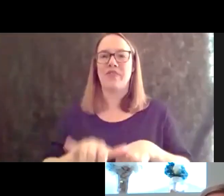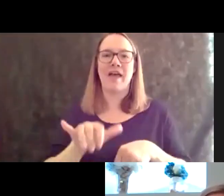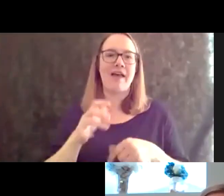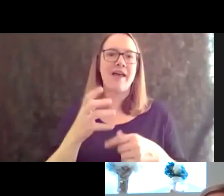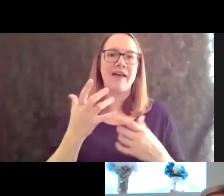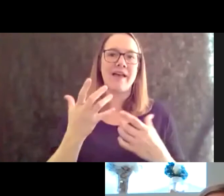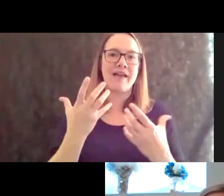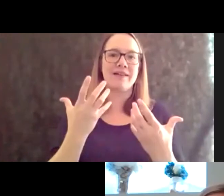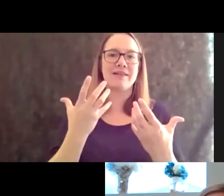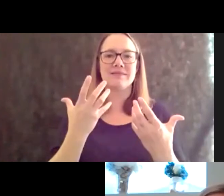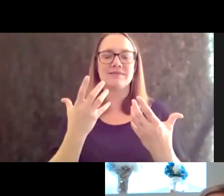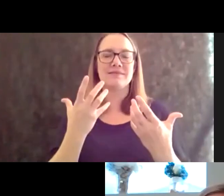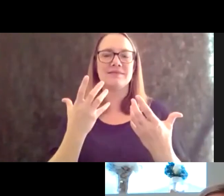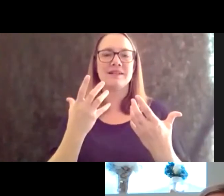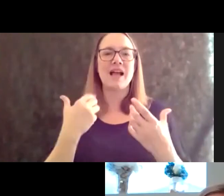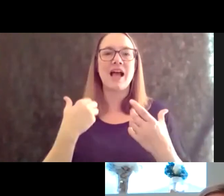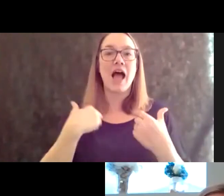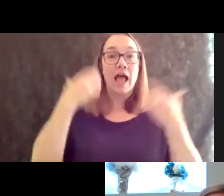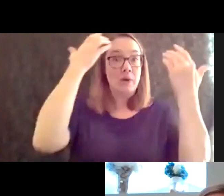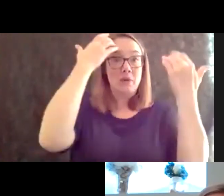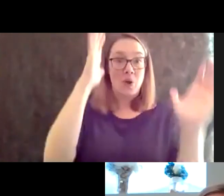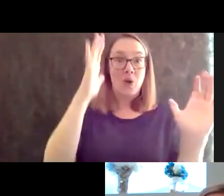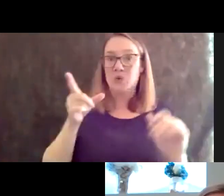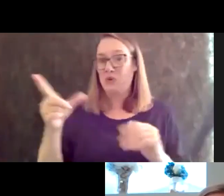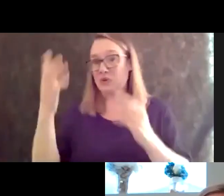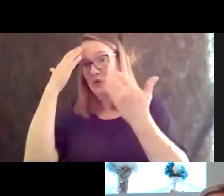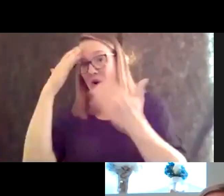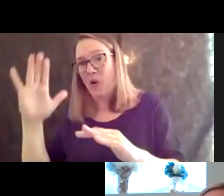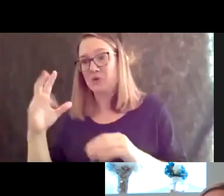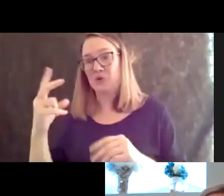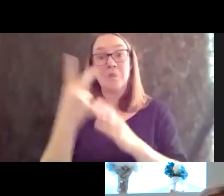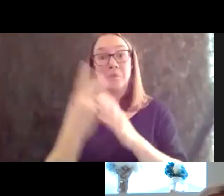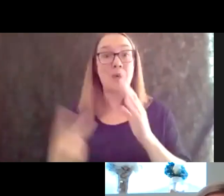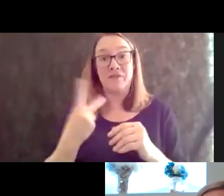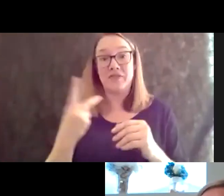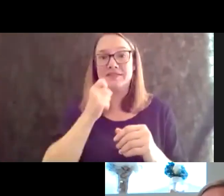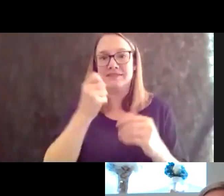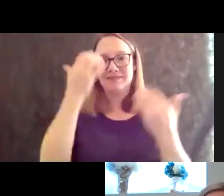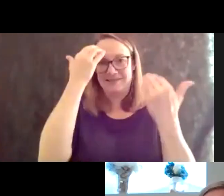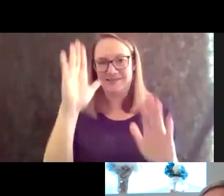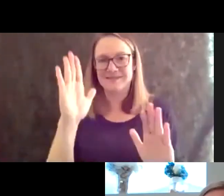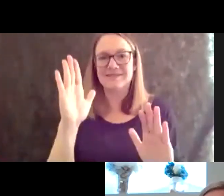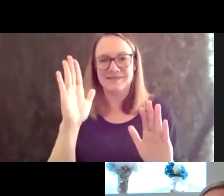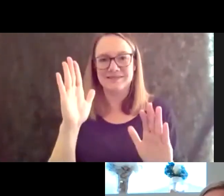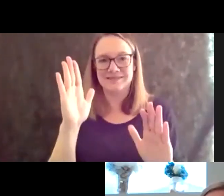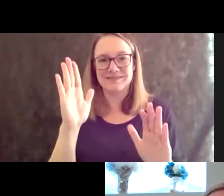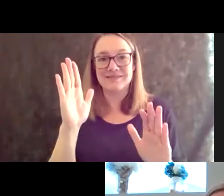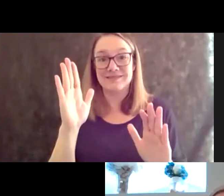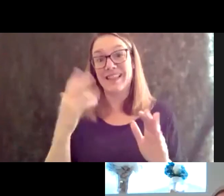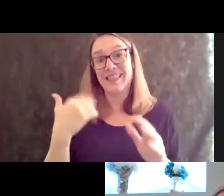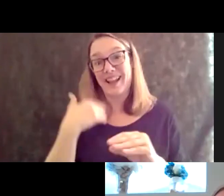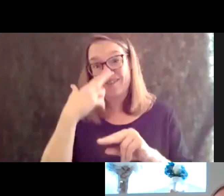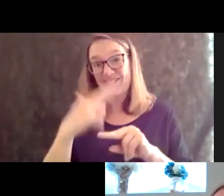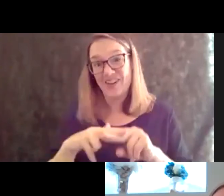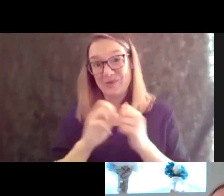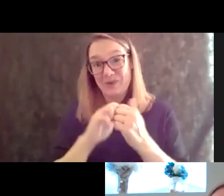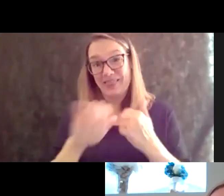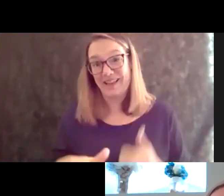okay, I don't know and neither do you, so let's not know together and have fun while not knowing.